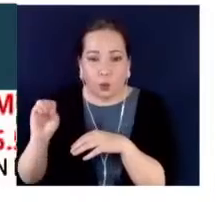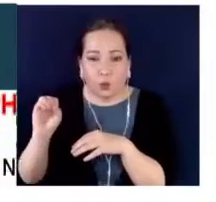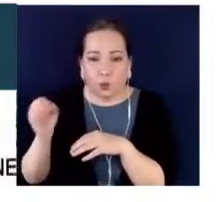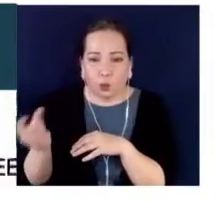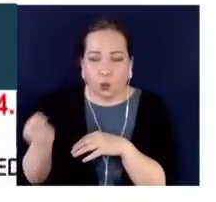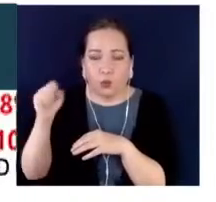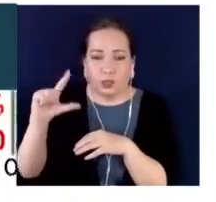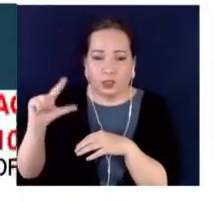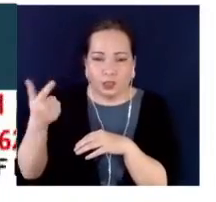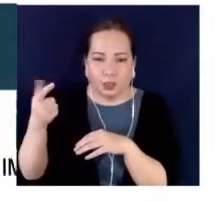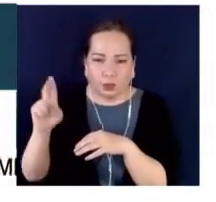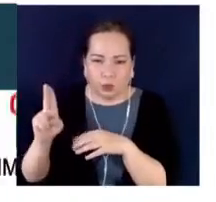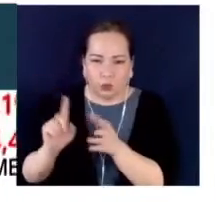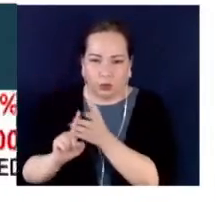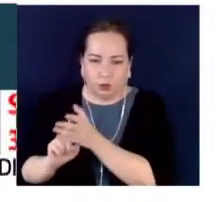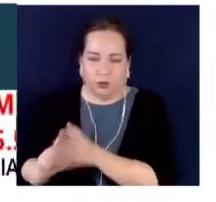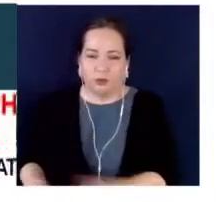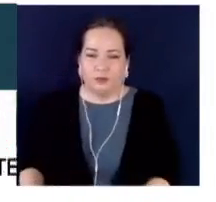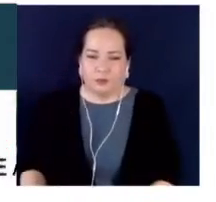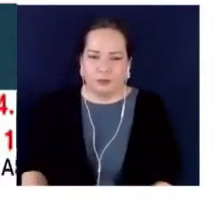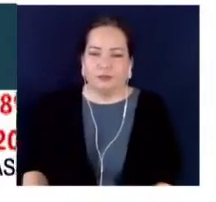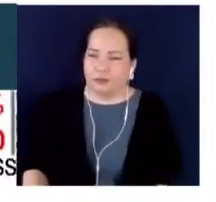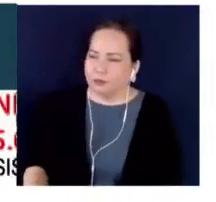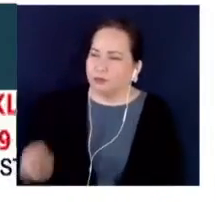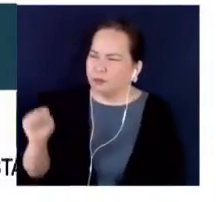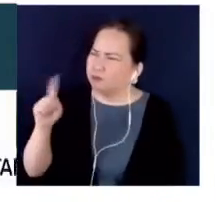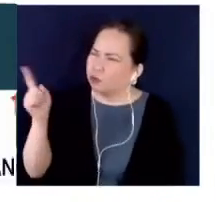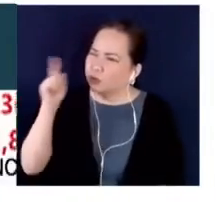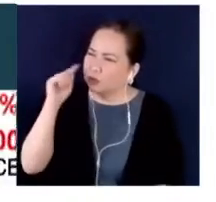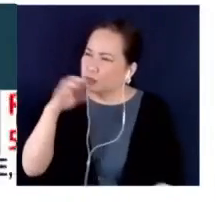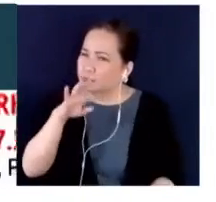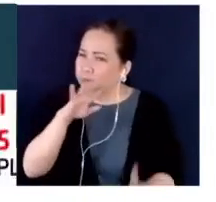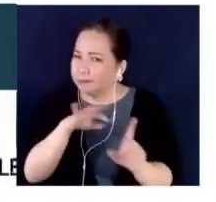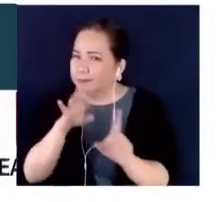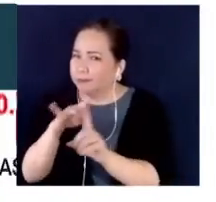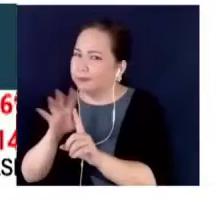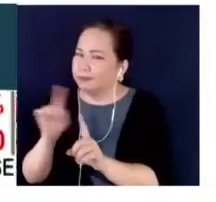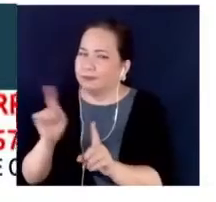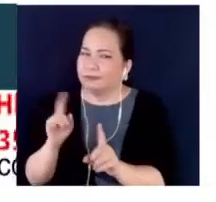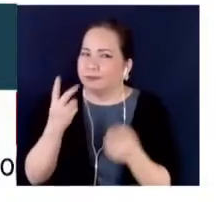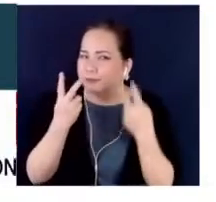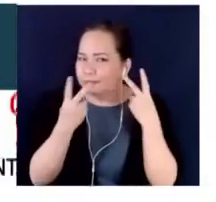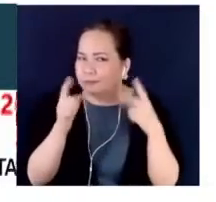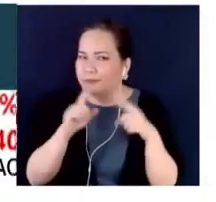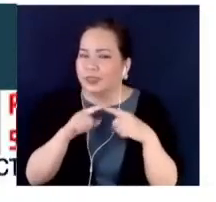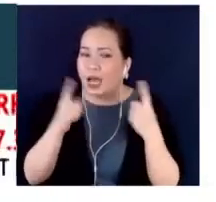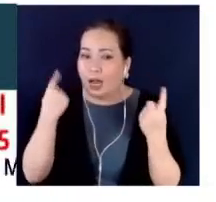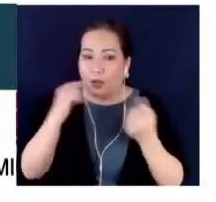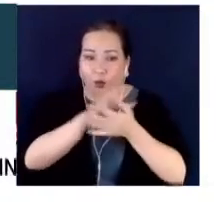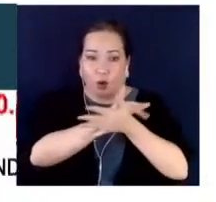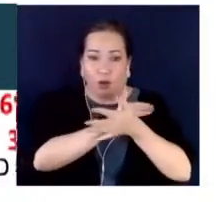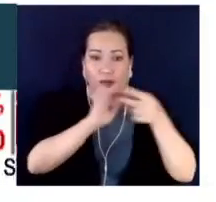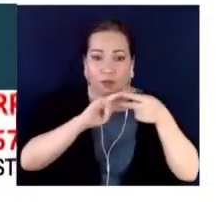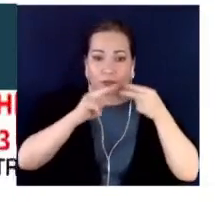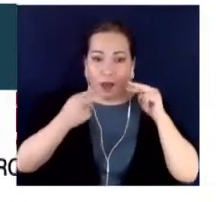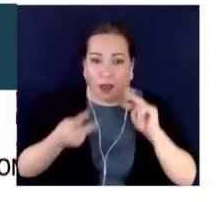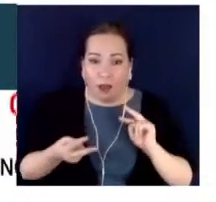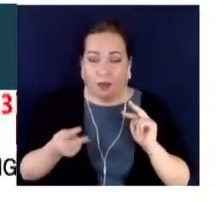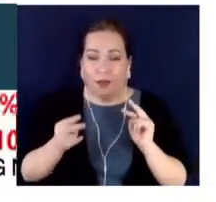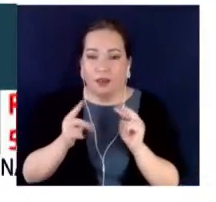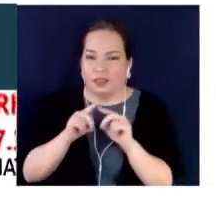Mm. What have you been seeing, Dr. Degrano? We know that the variants that we have now are highly transmissible, but what's